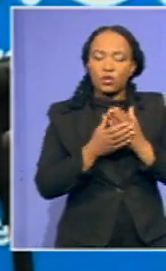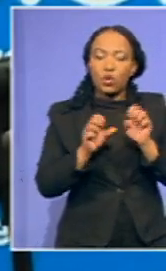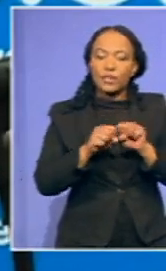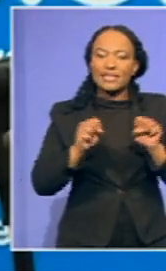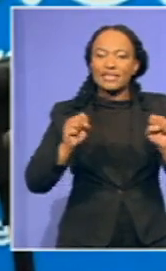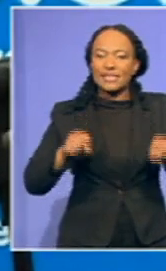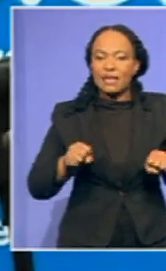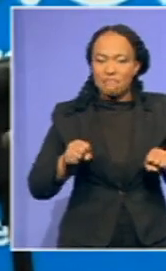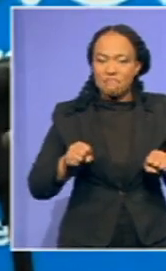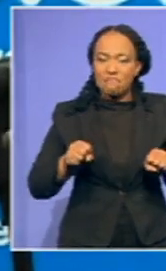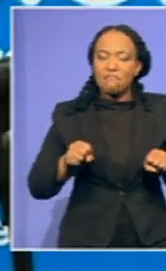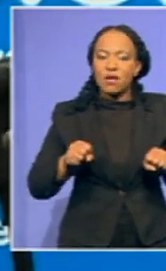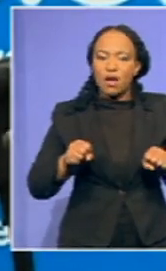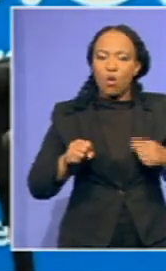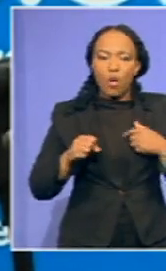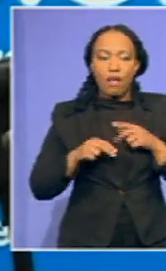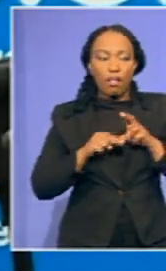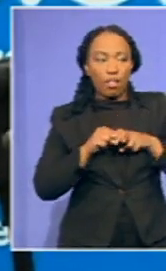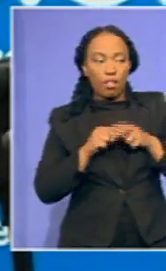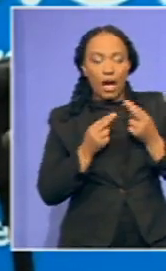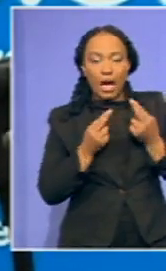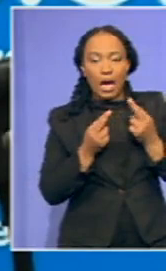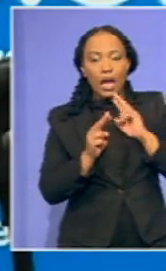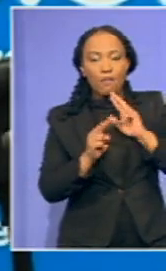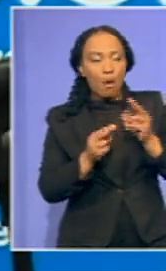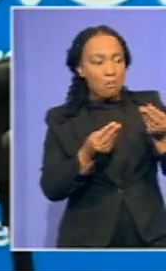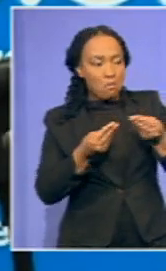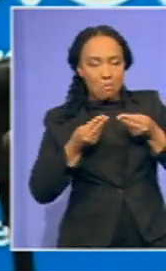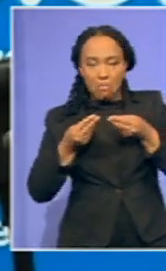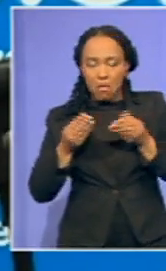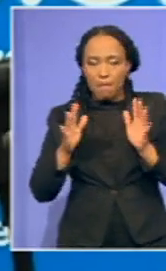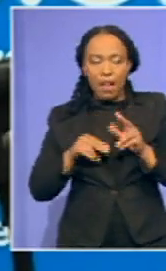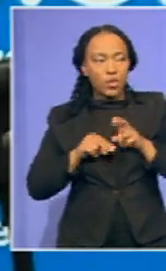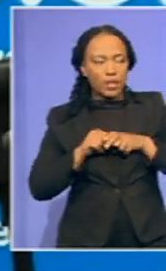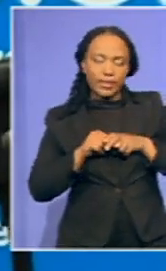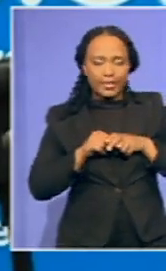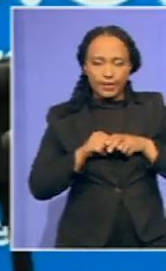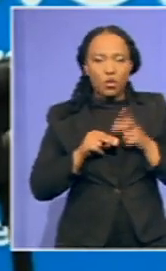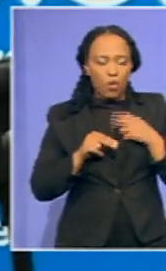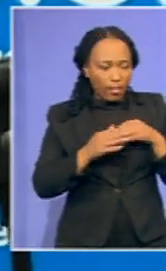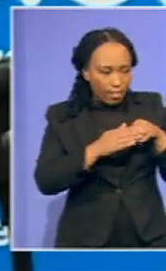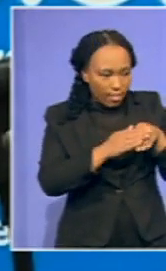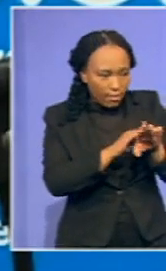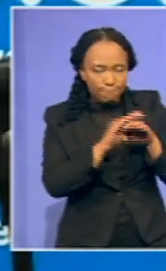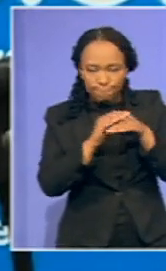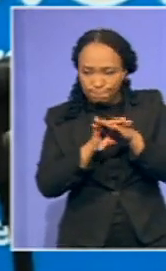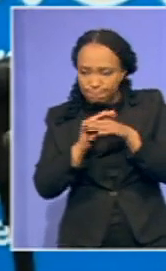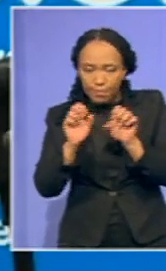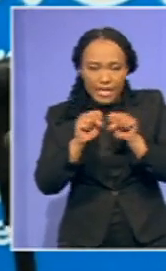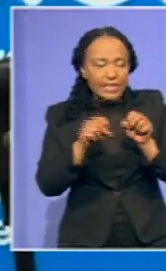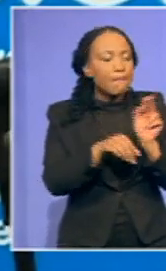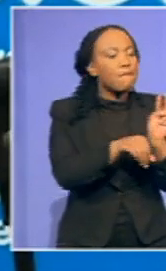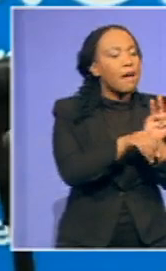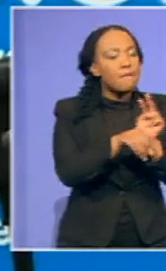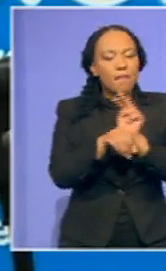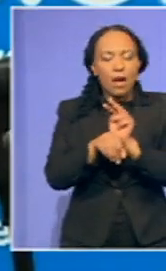get the reports. We're going to leave from now and we're going to check from system to system. And if there are any further updates, we'll ensure that we provide them to